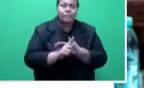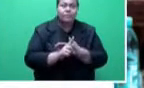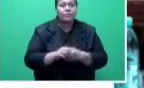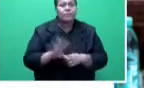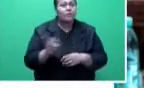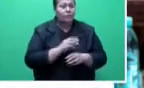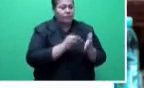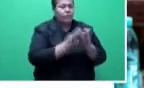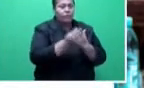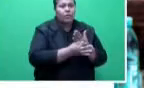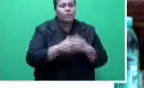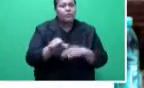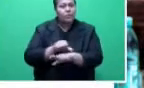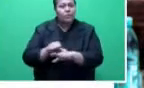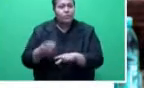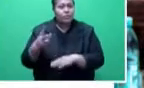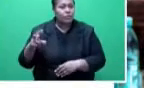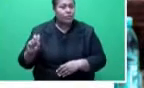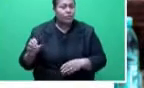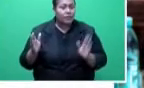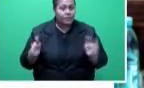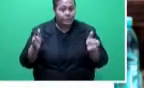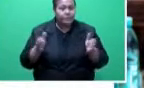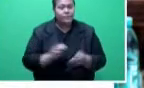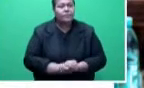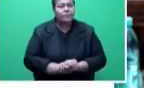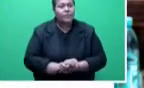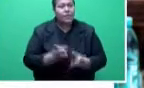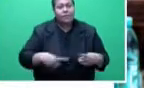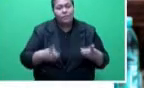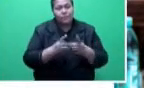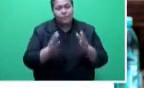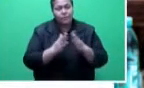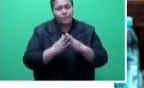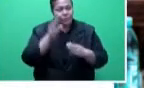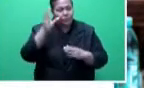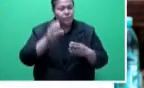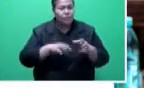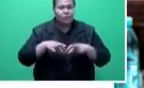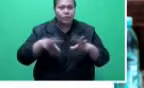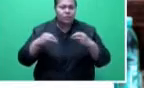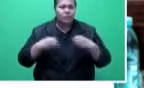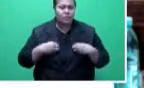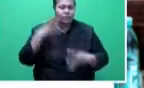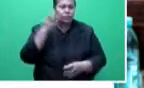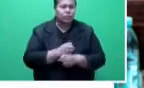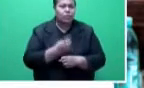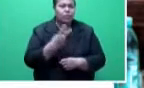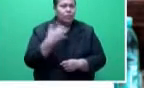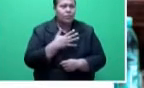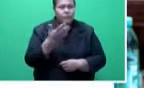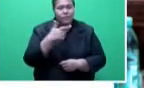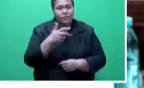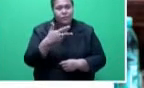from February to April 2020, Department of Town and Country Planning received a total of 278